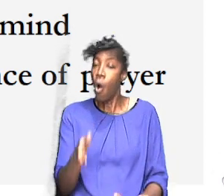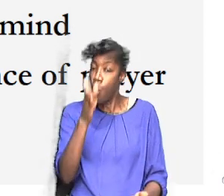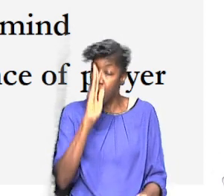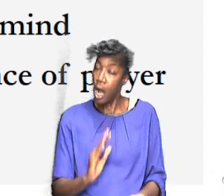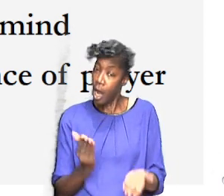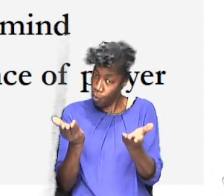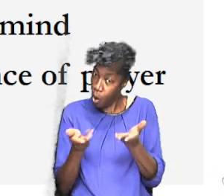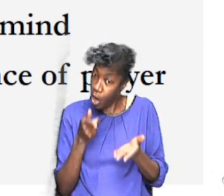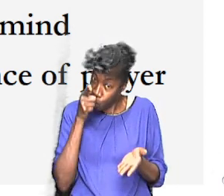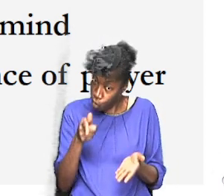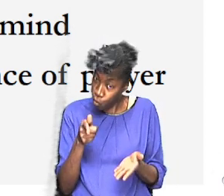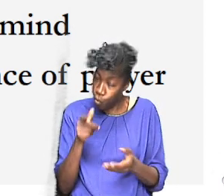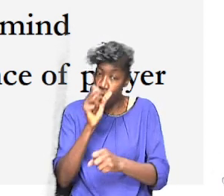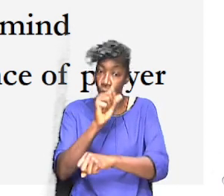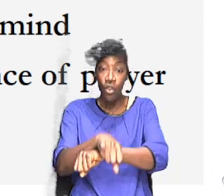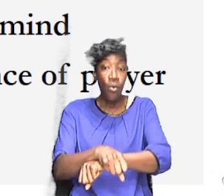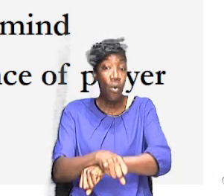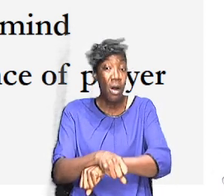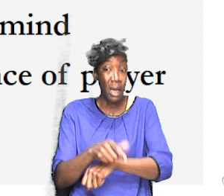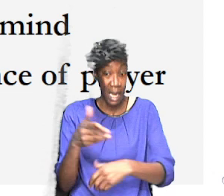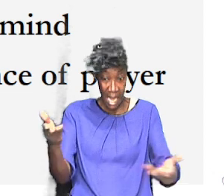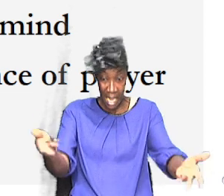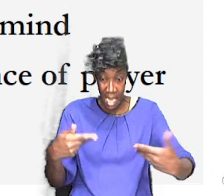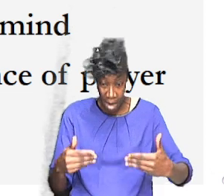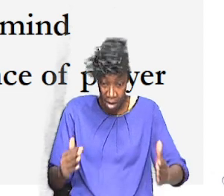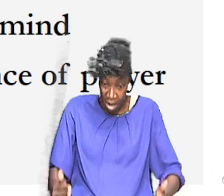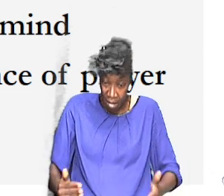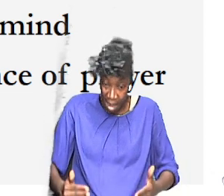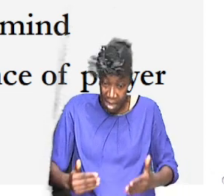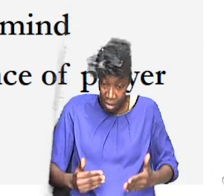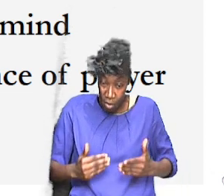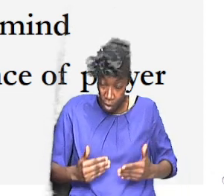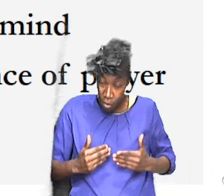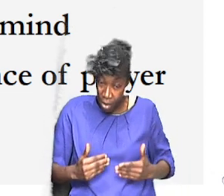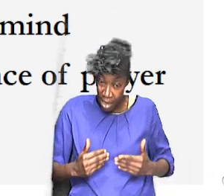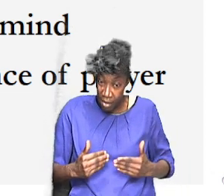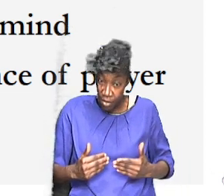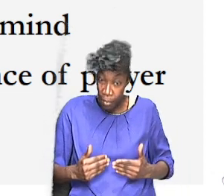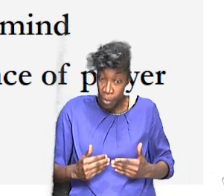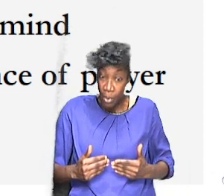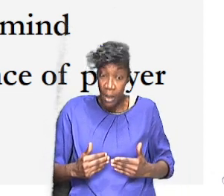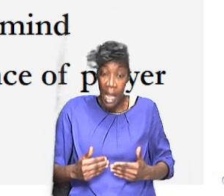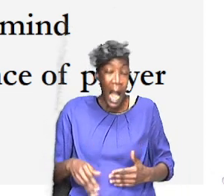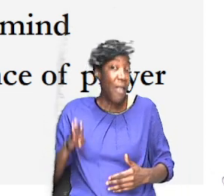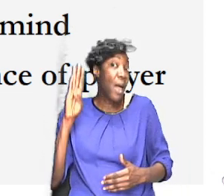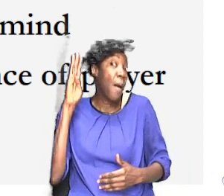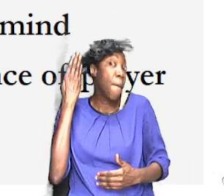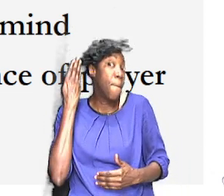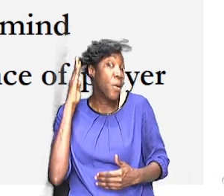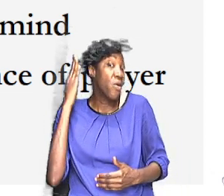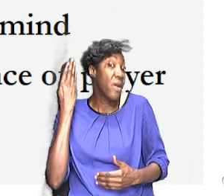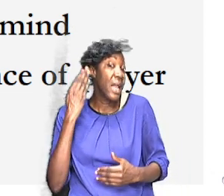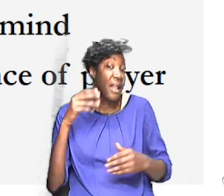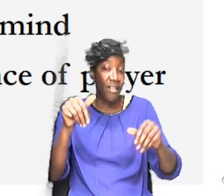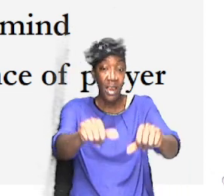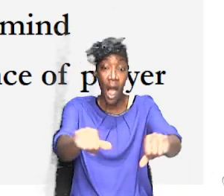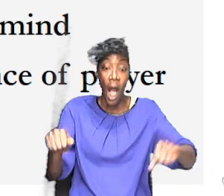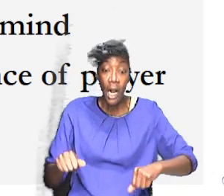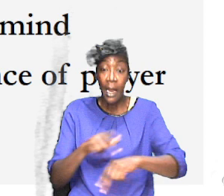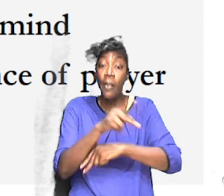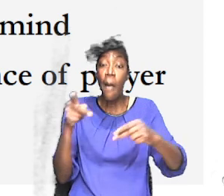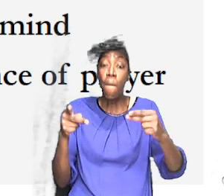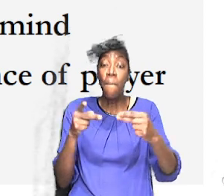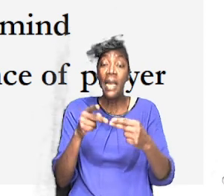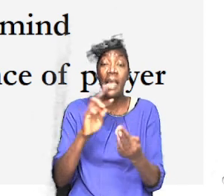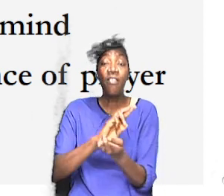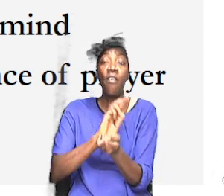you to operate. But I'm here to encourage somebody who is now at the brazen altar, at that place of repentance, that there the